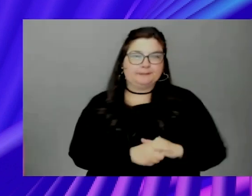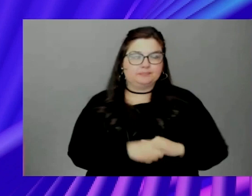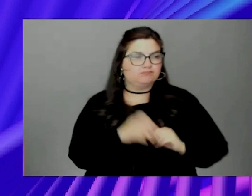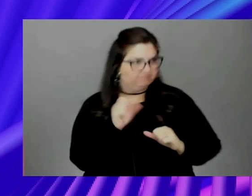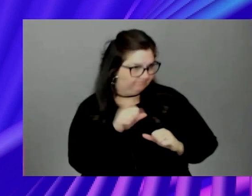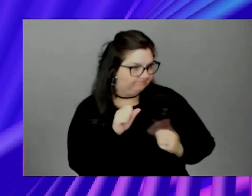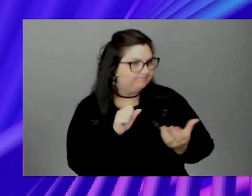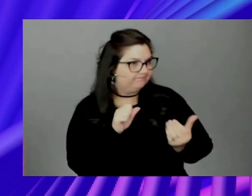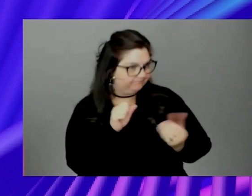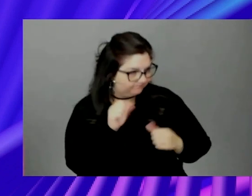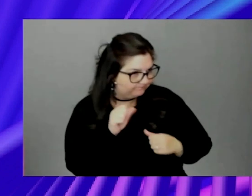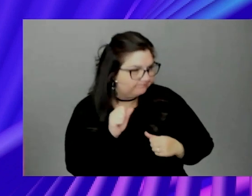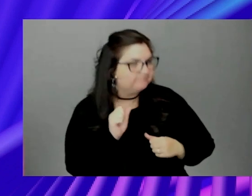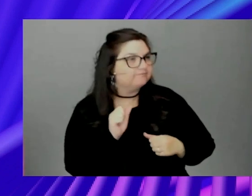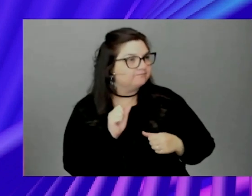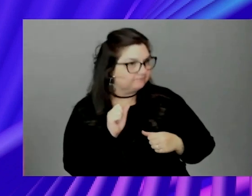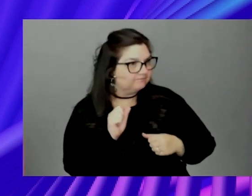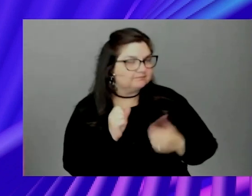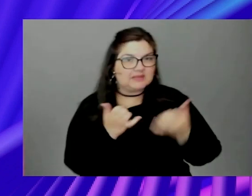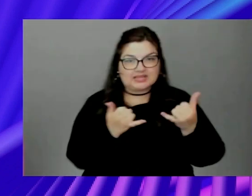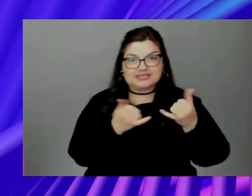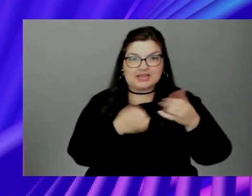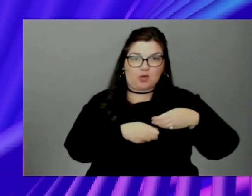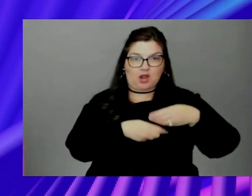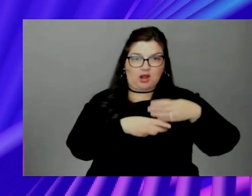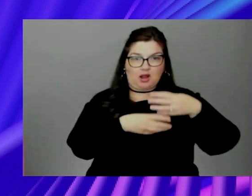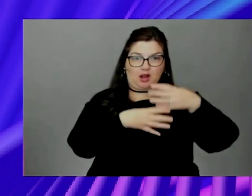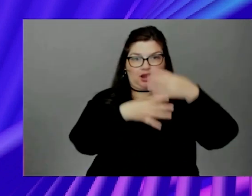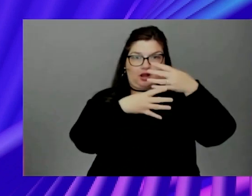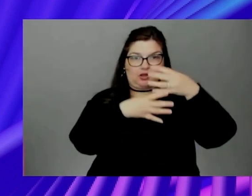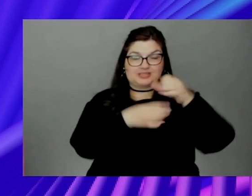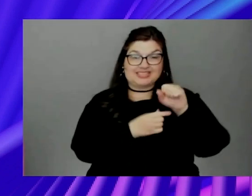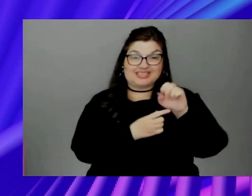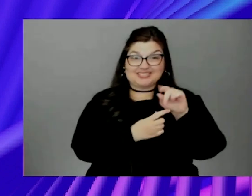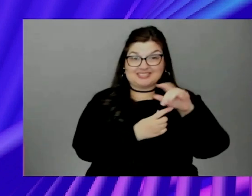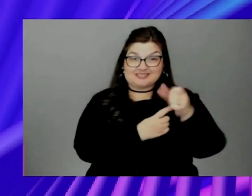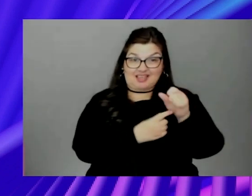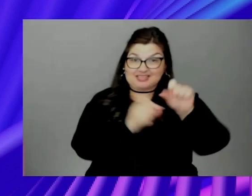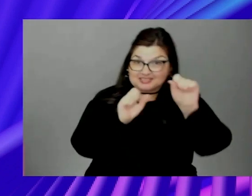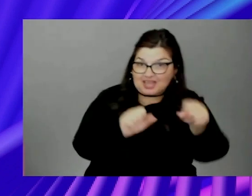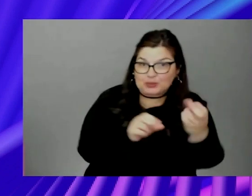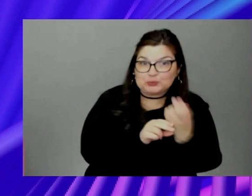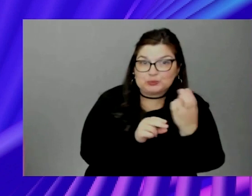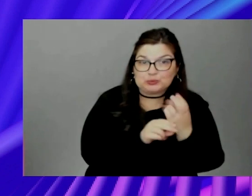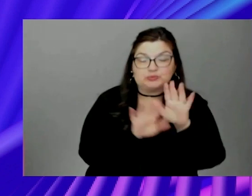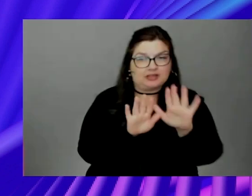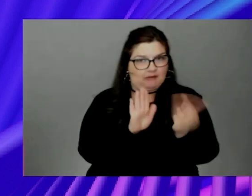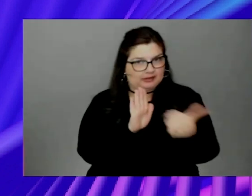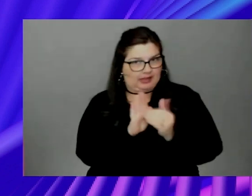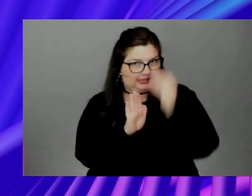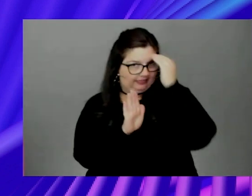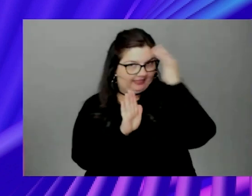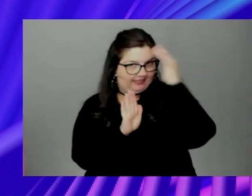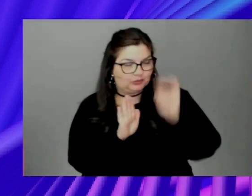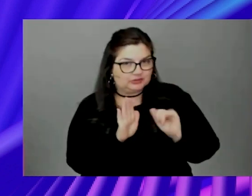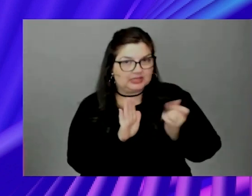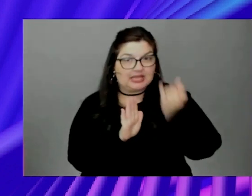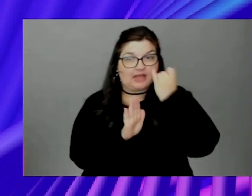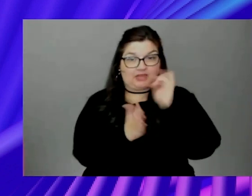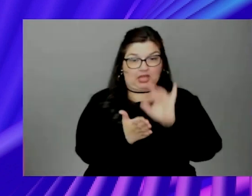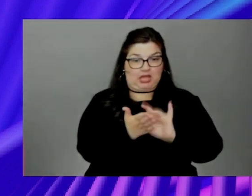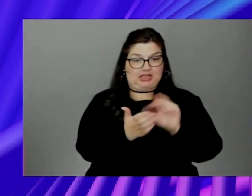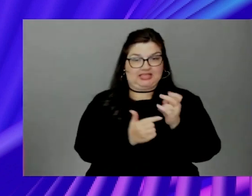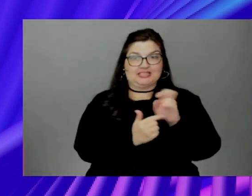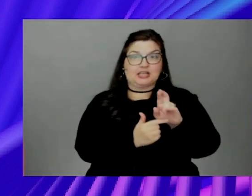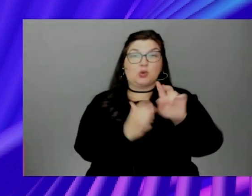So, and now this is like loading up. Okay, these are the settings that we could use. And in theory, if I could just push enter and it would start the deployment right